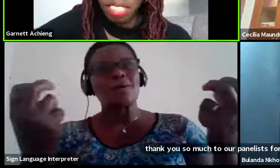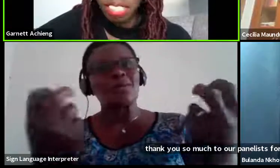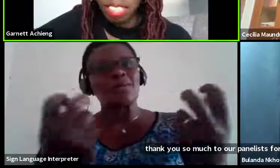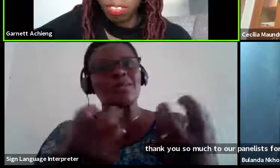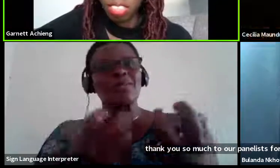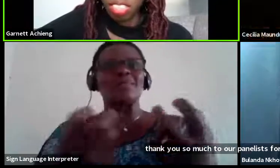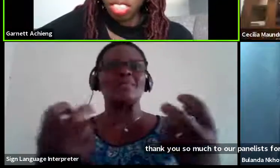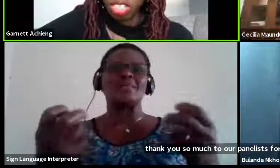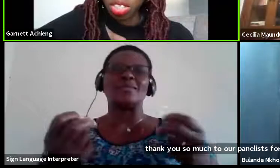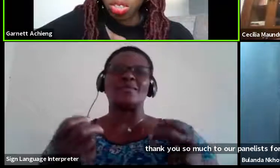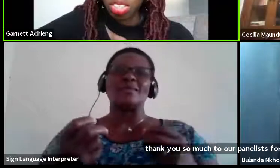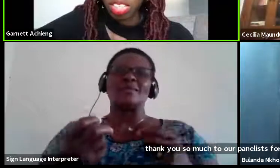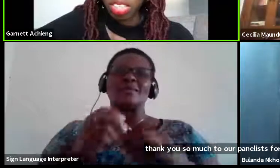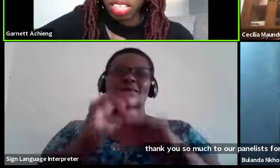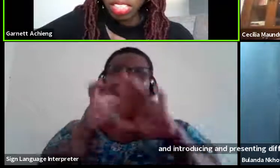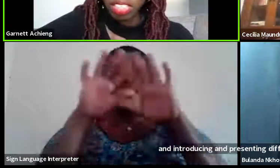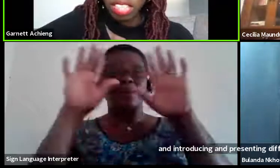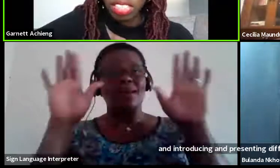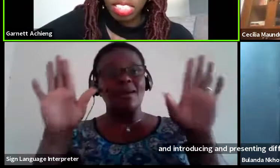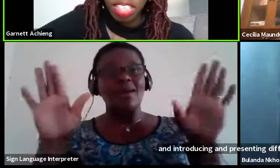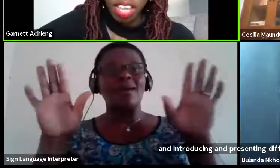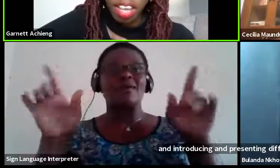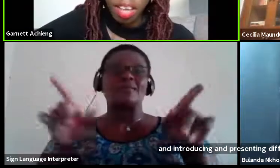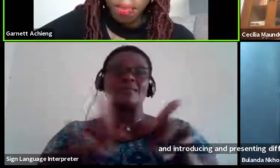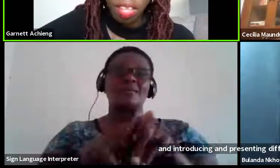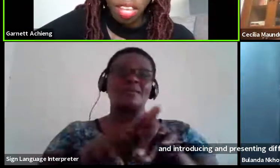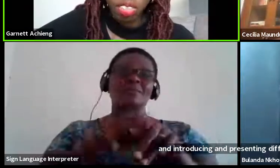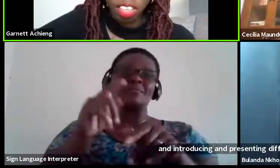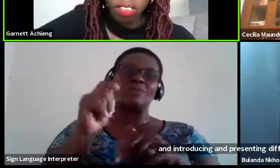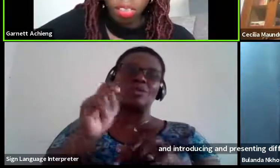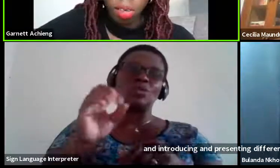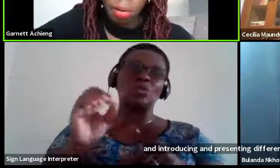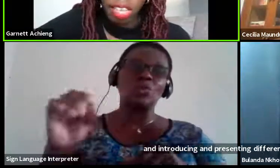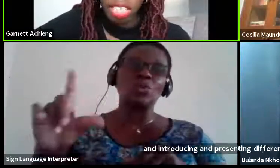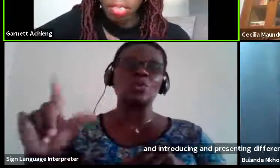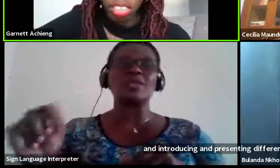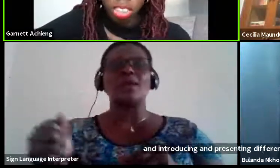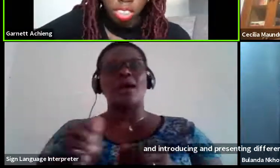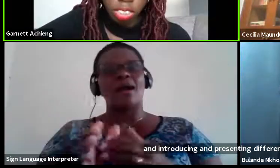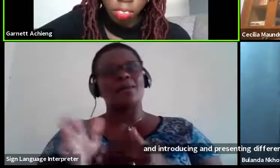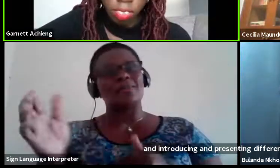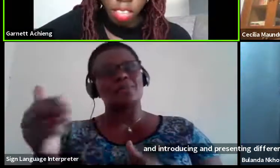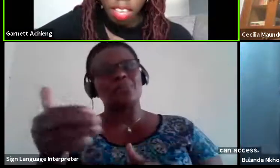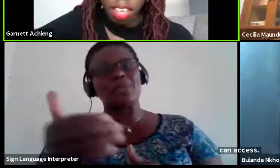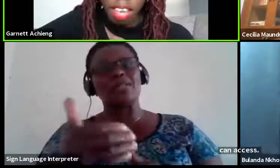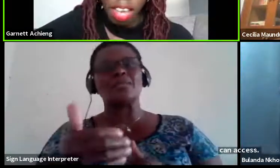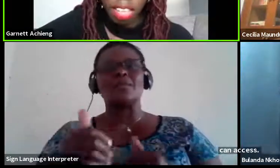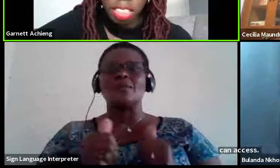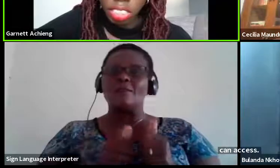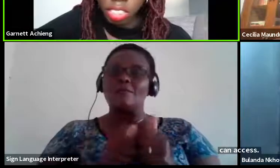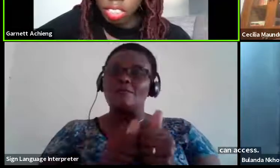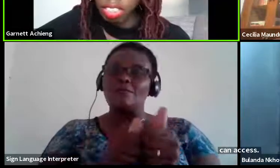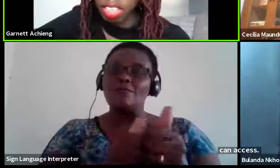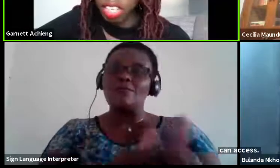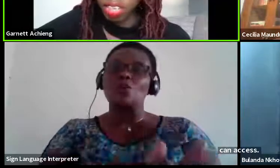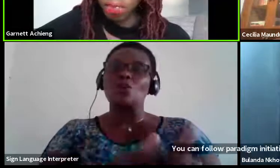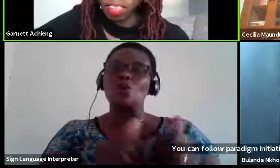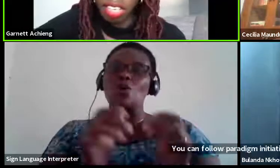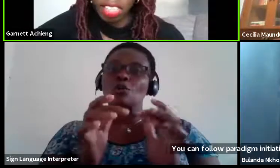and presenting different tools that we can access. You can follow Paradigm Initiative, High